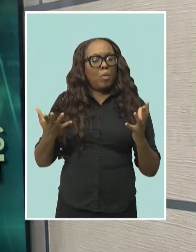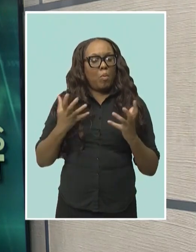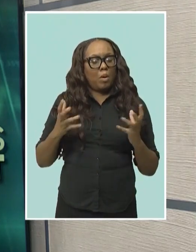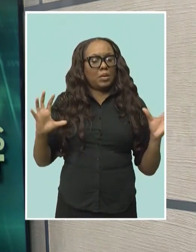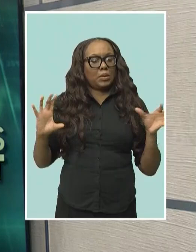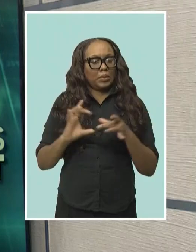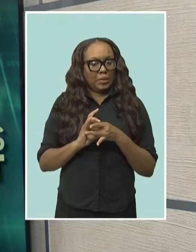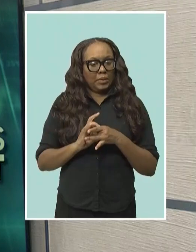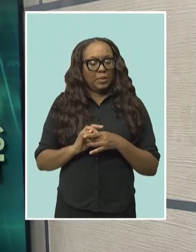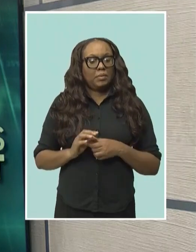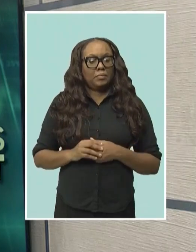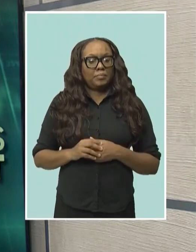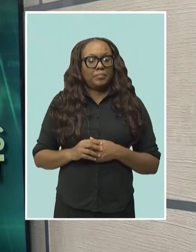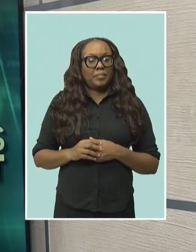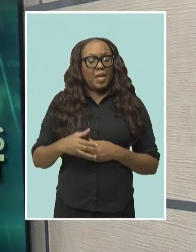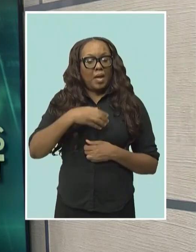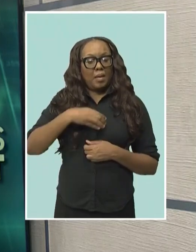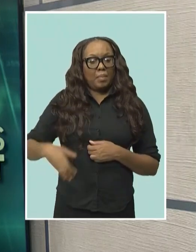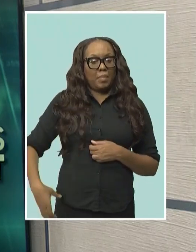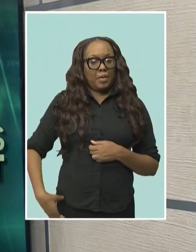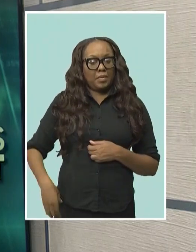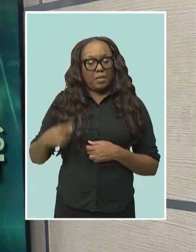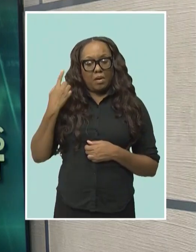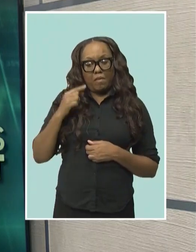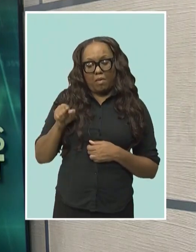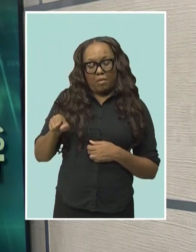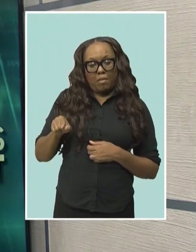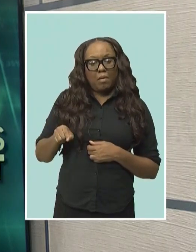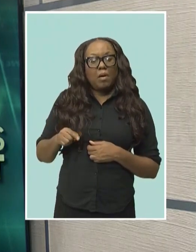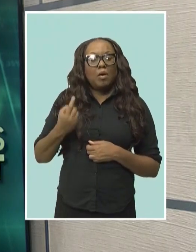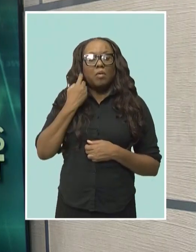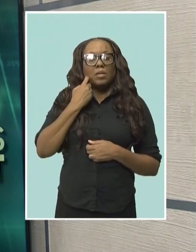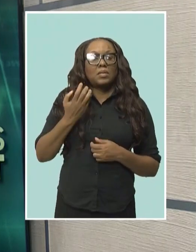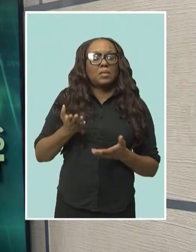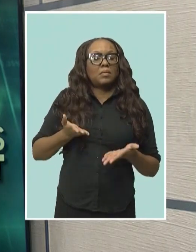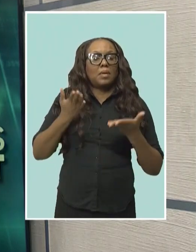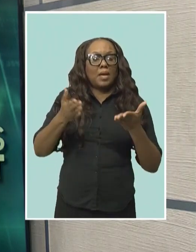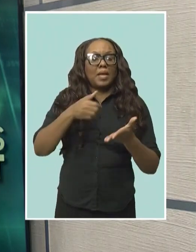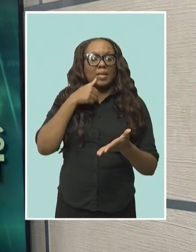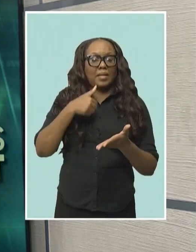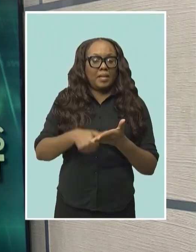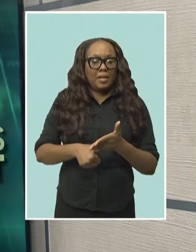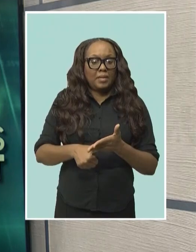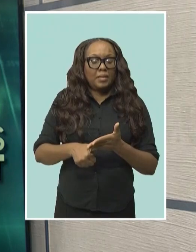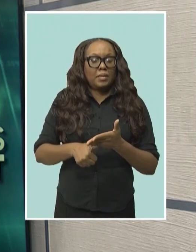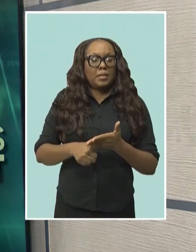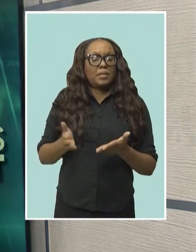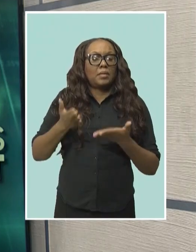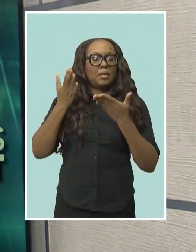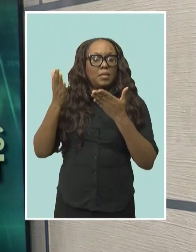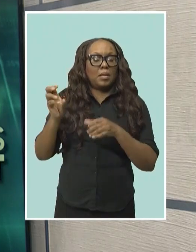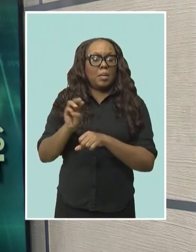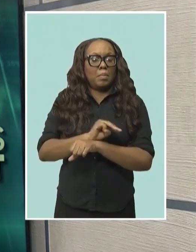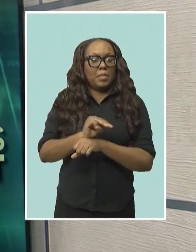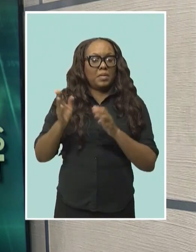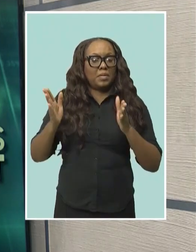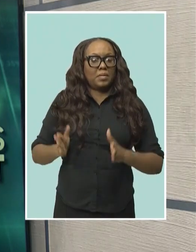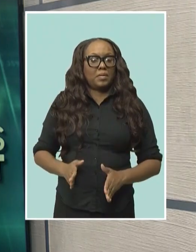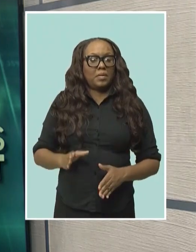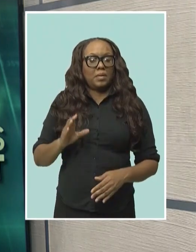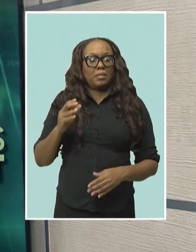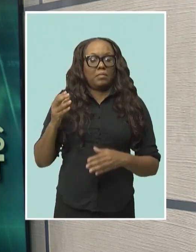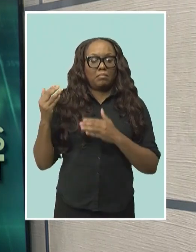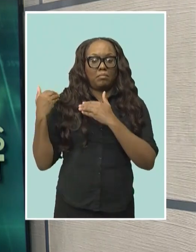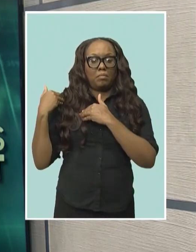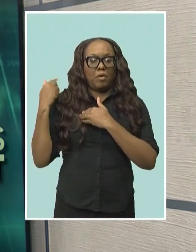the United Arab Emirates, Gabriel Abed, recently presented his letters of credence to the Minister of Foreign Affairs of the State